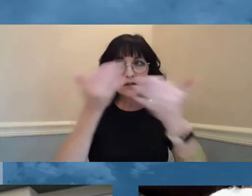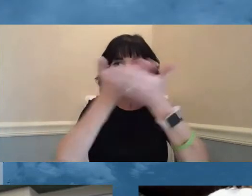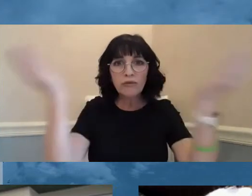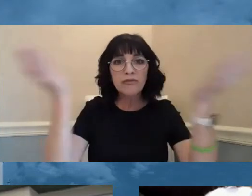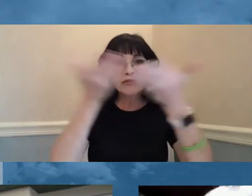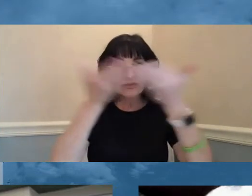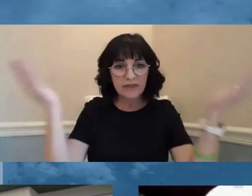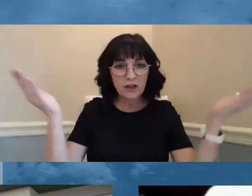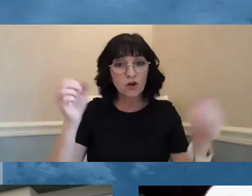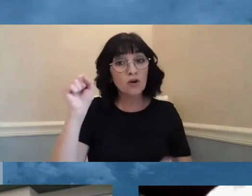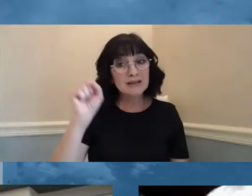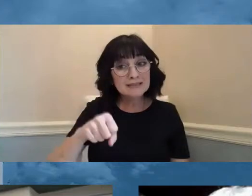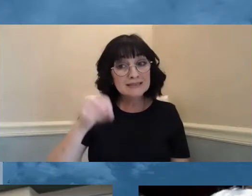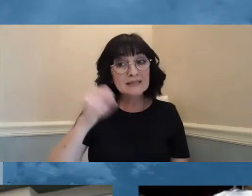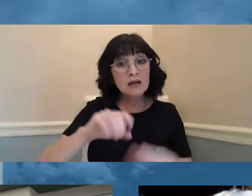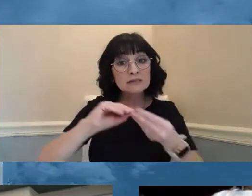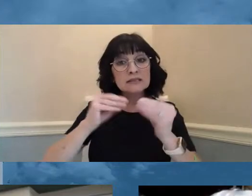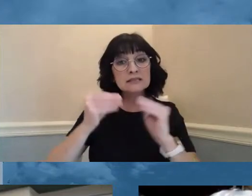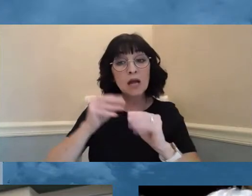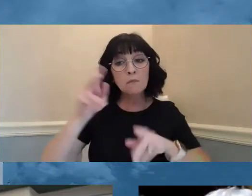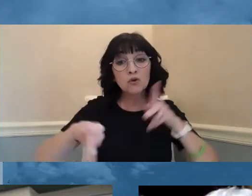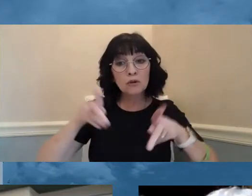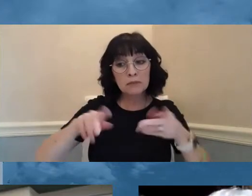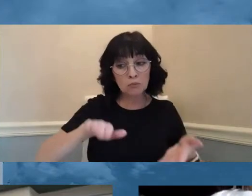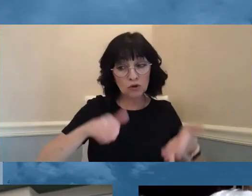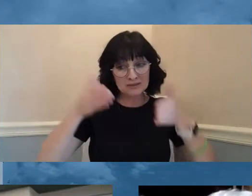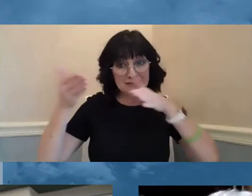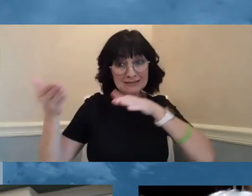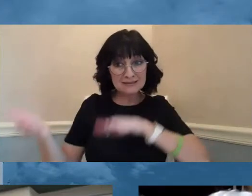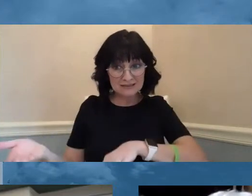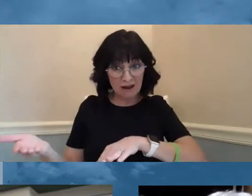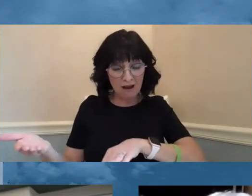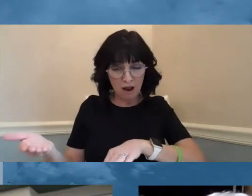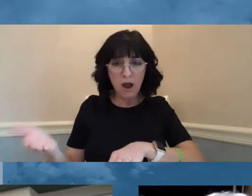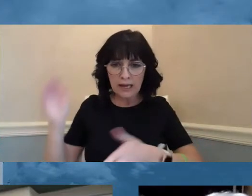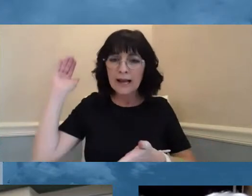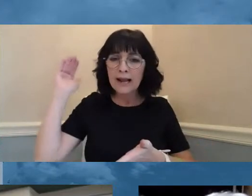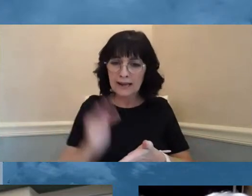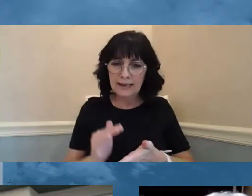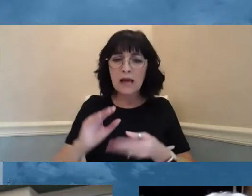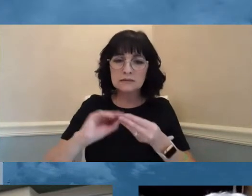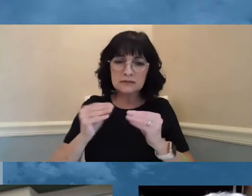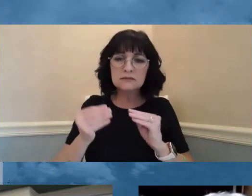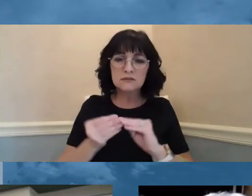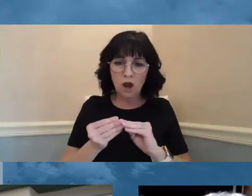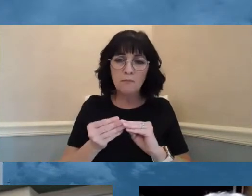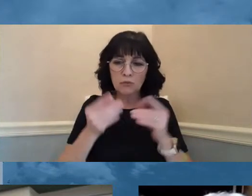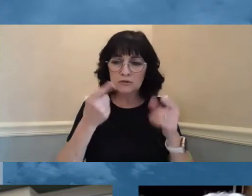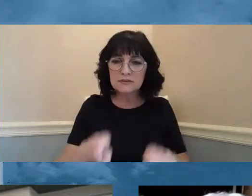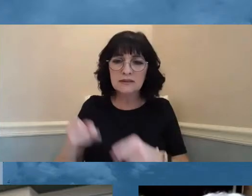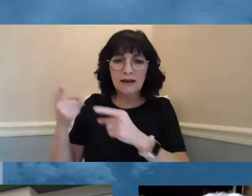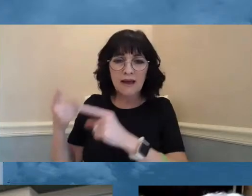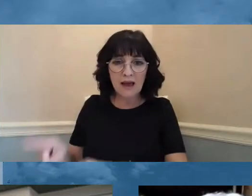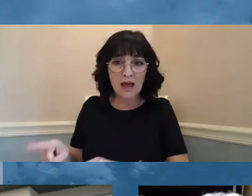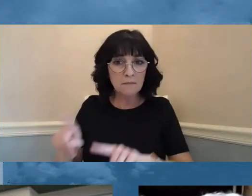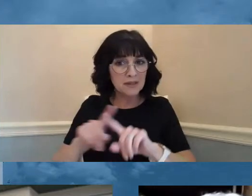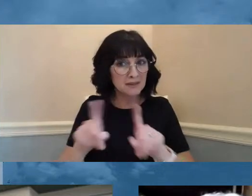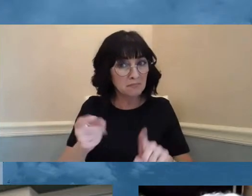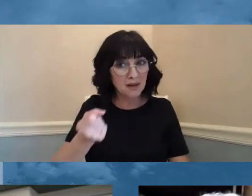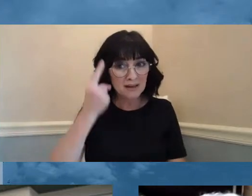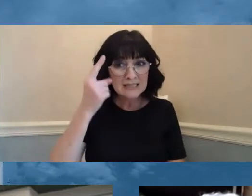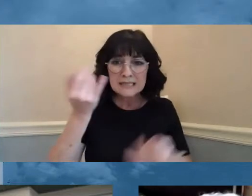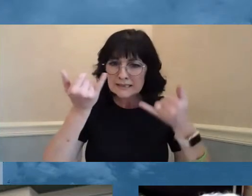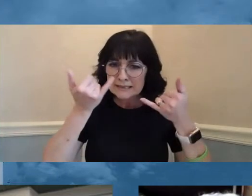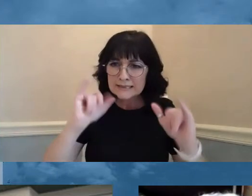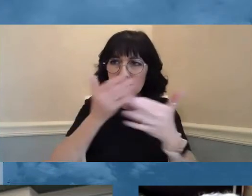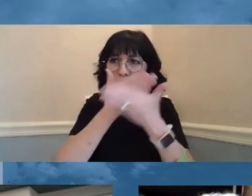That's reduced, but it still happens. It's happening in younger people now. And so once again, it just is a reminder that it is still out